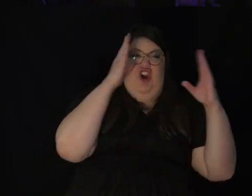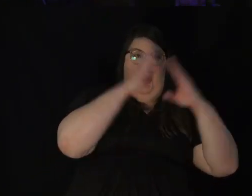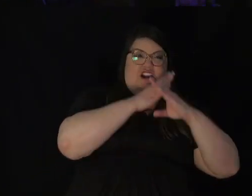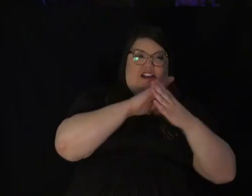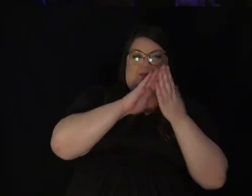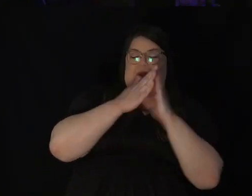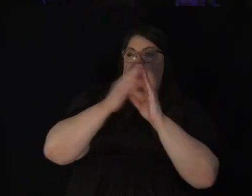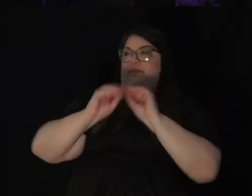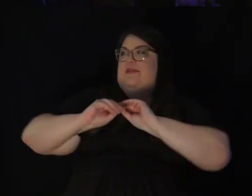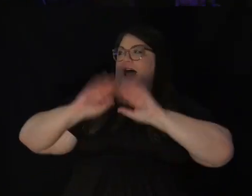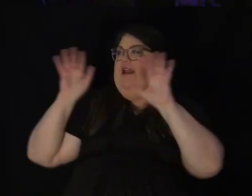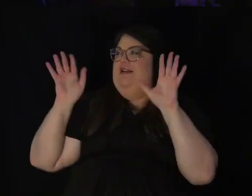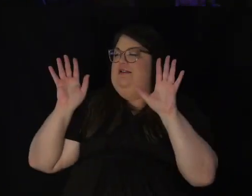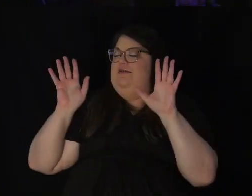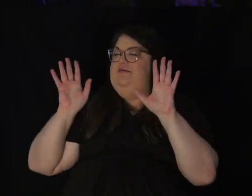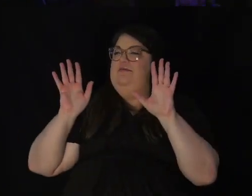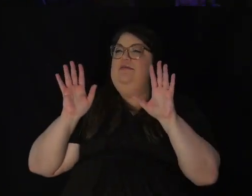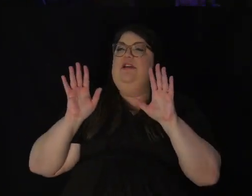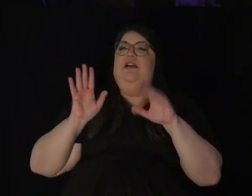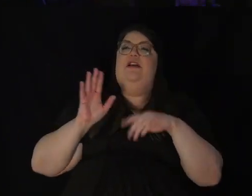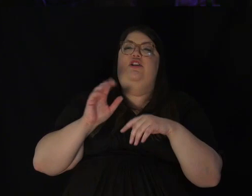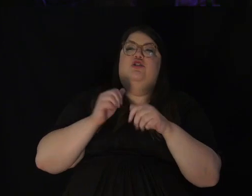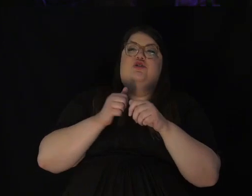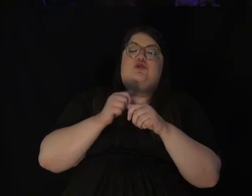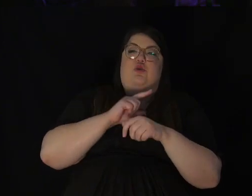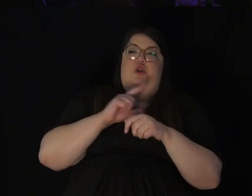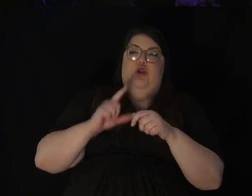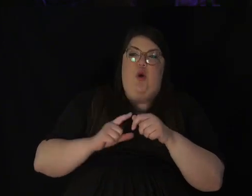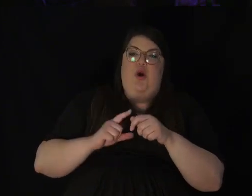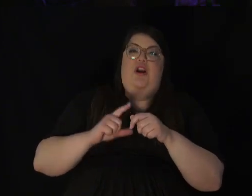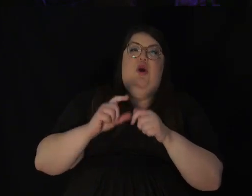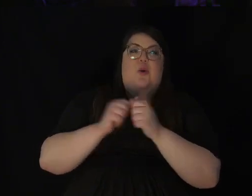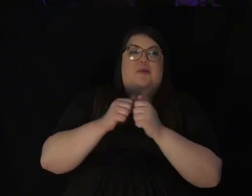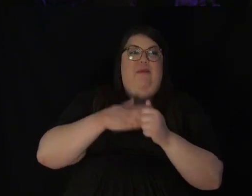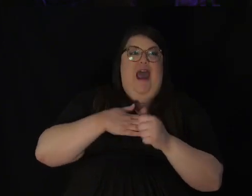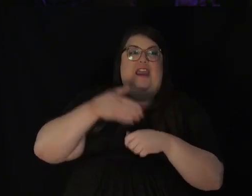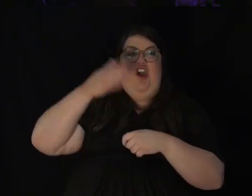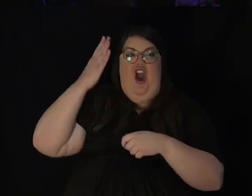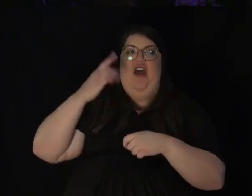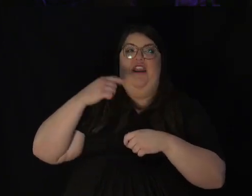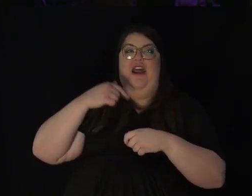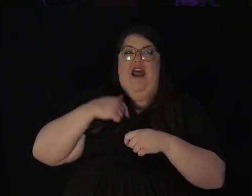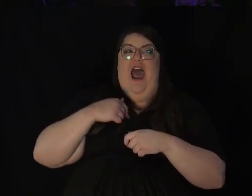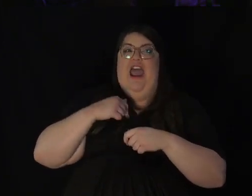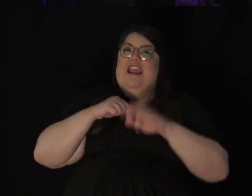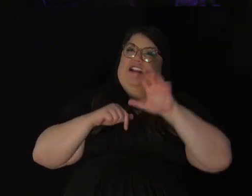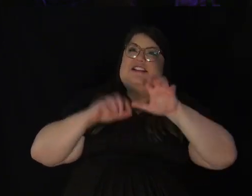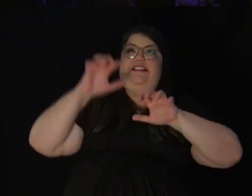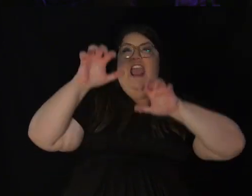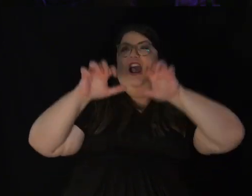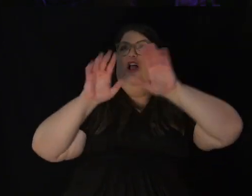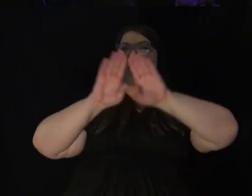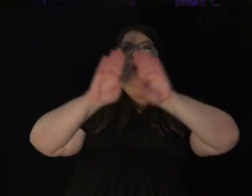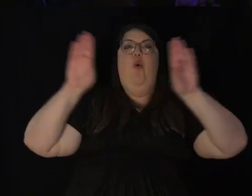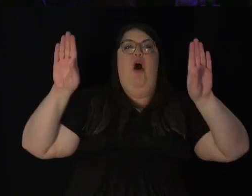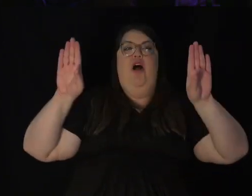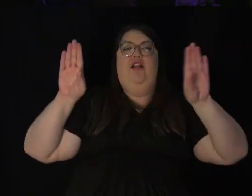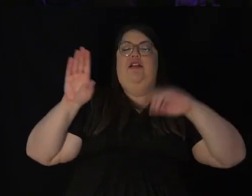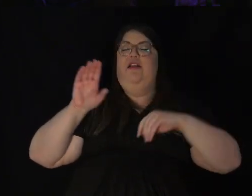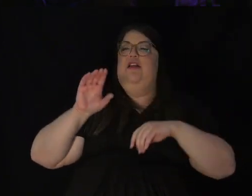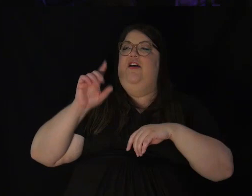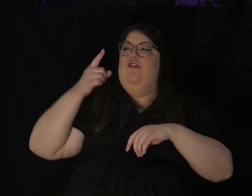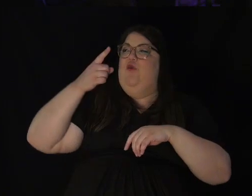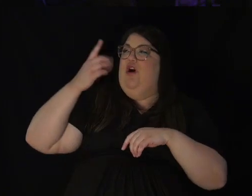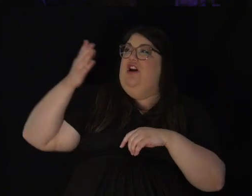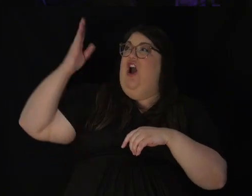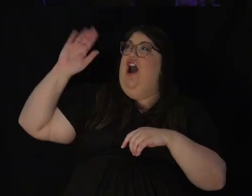can advance and against a troop. With my God, I can scale a wall. As for God, his